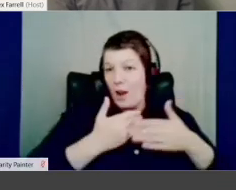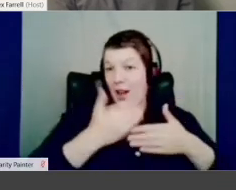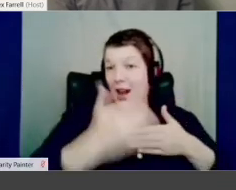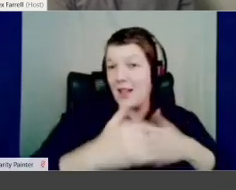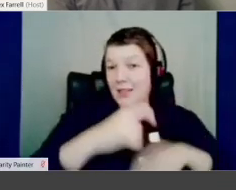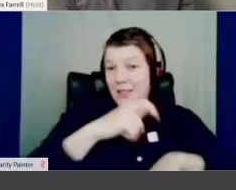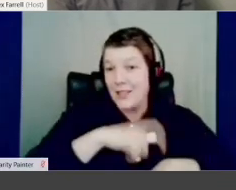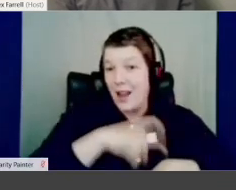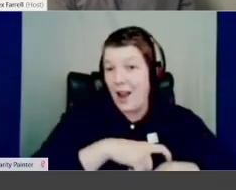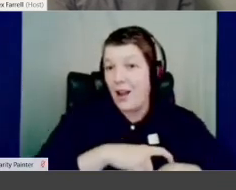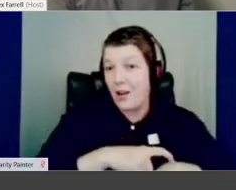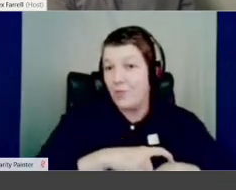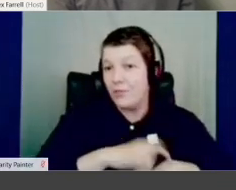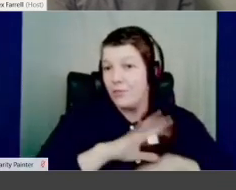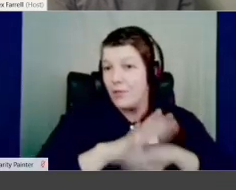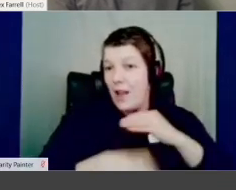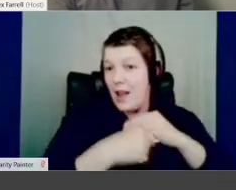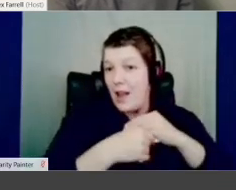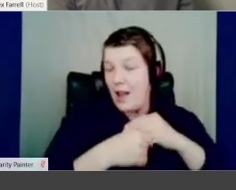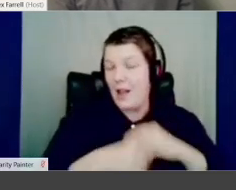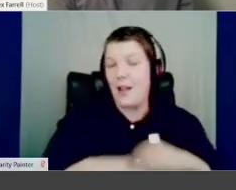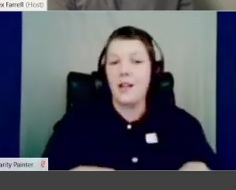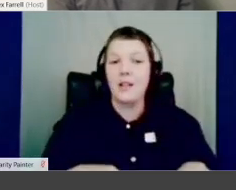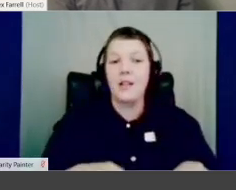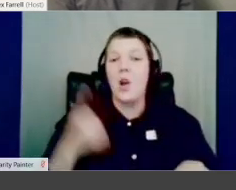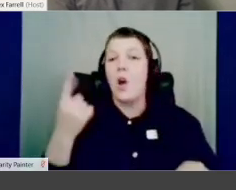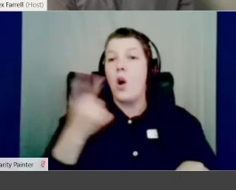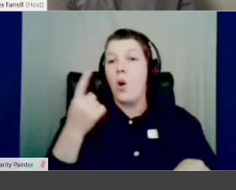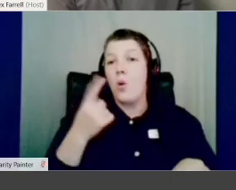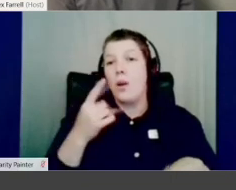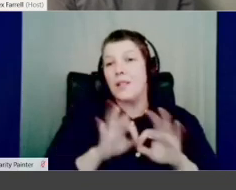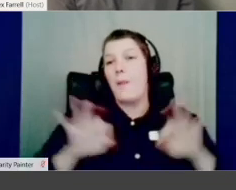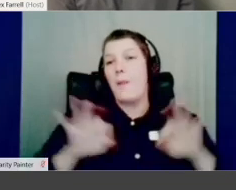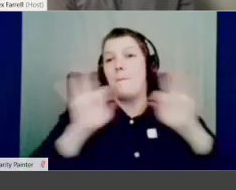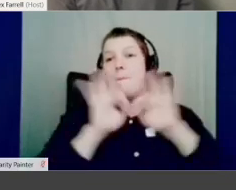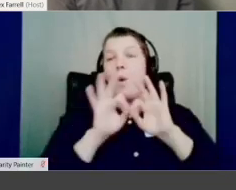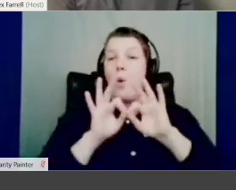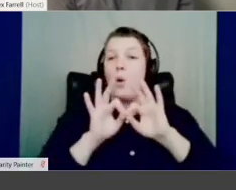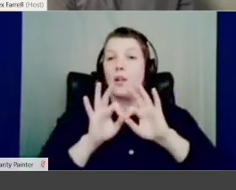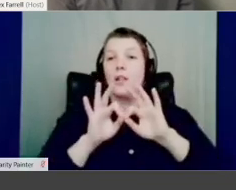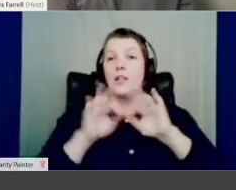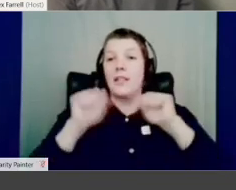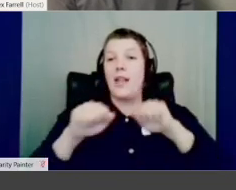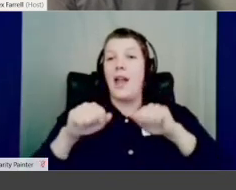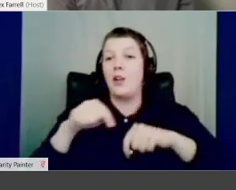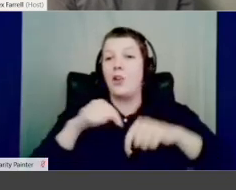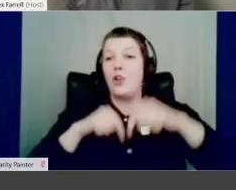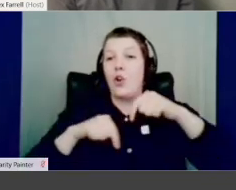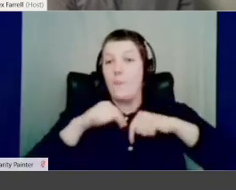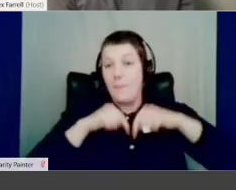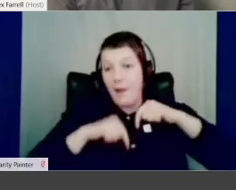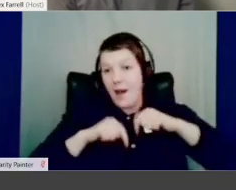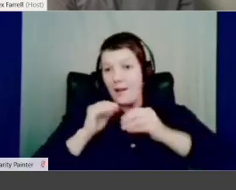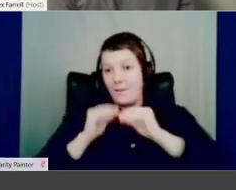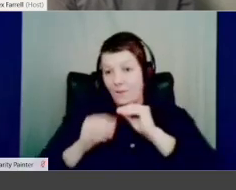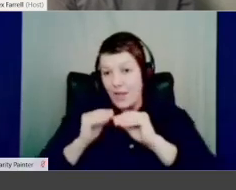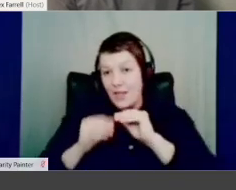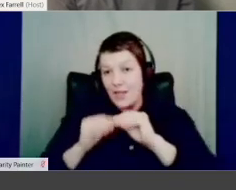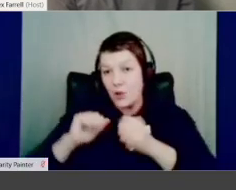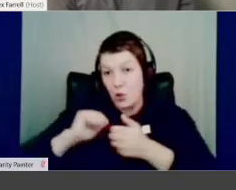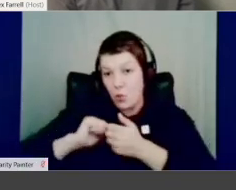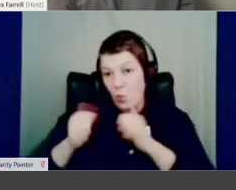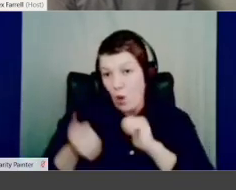about, have space to go back and address those things. And then sometimes we just know that